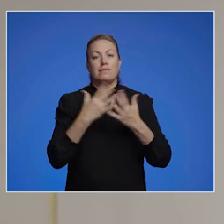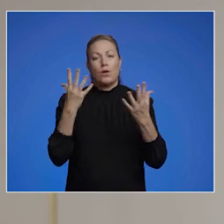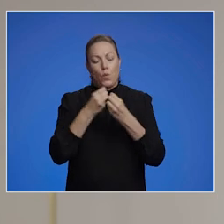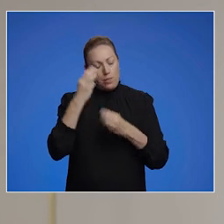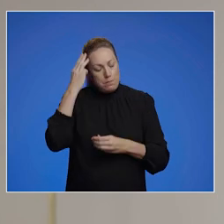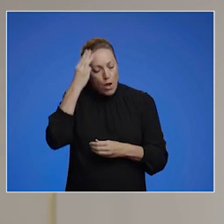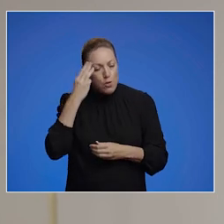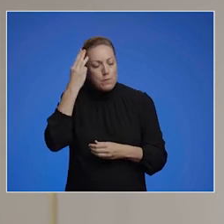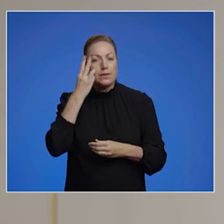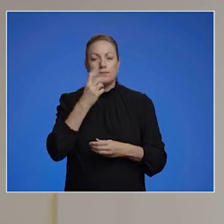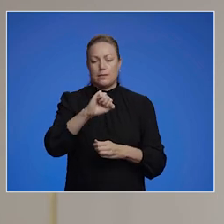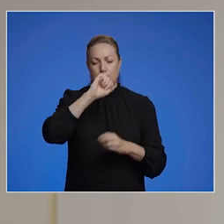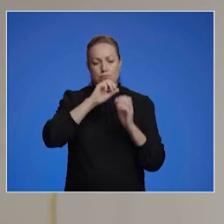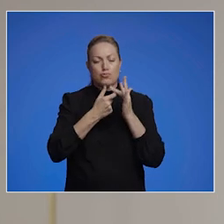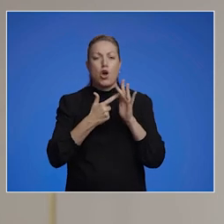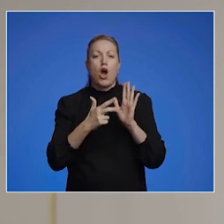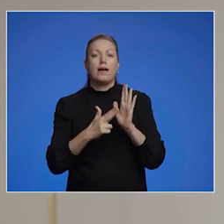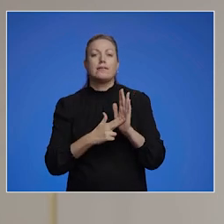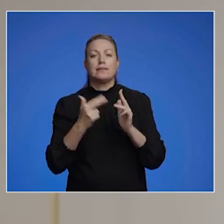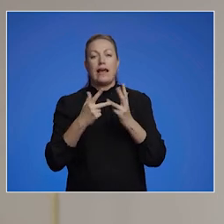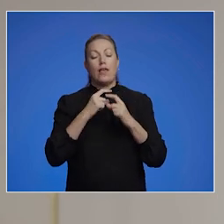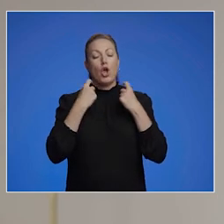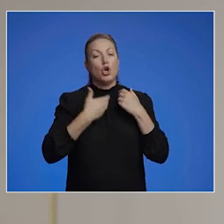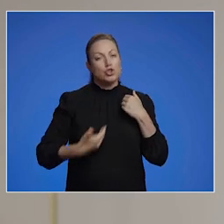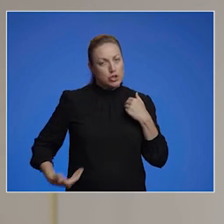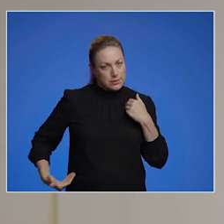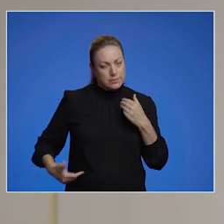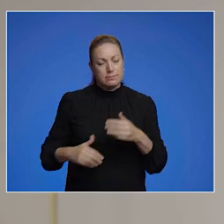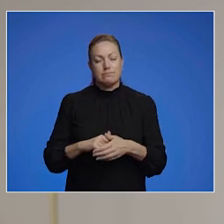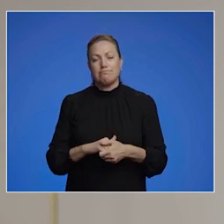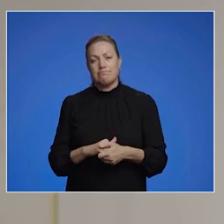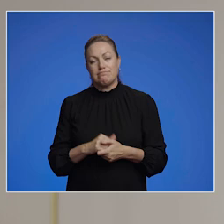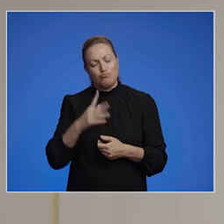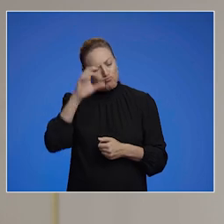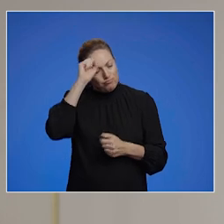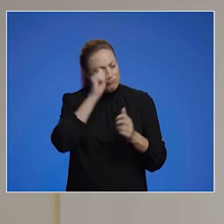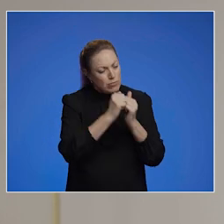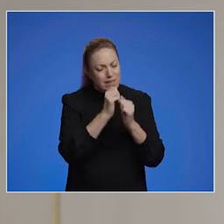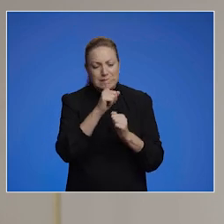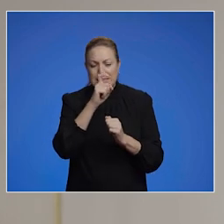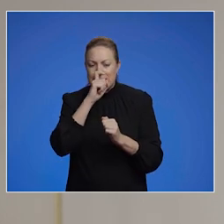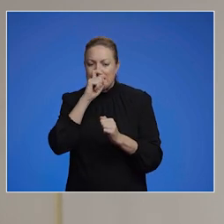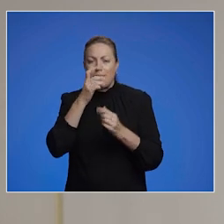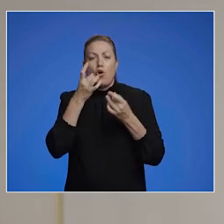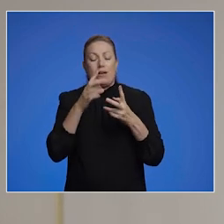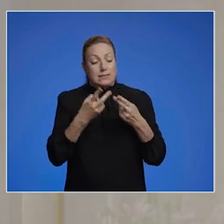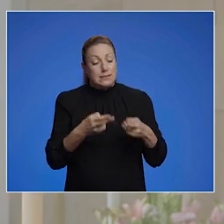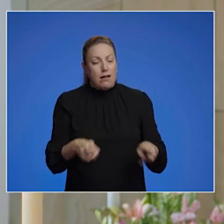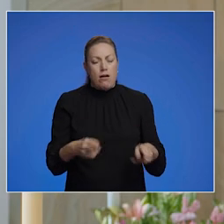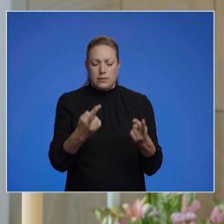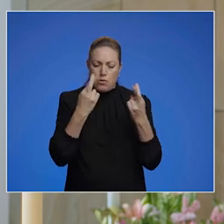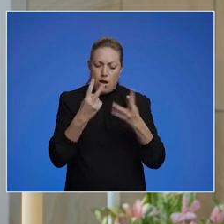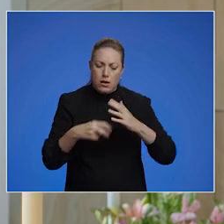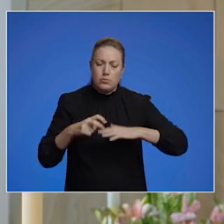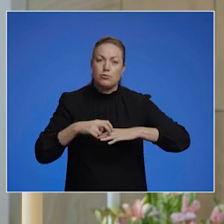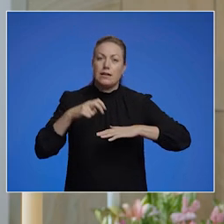our Pope, and Brian, our Bishop, and all the clergy. Remember also our brothers and sisters who have fallen asleep in the hope of the resurrection,